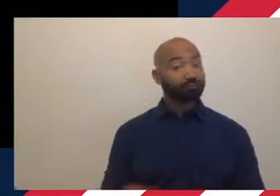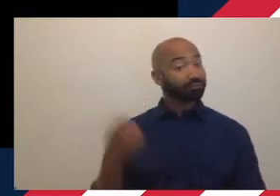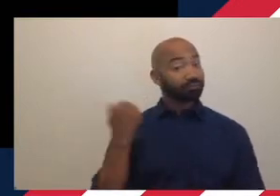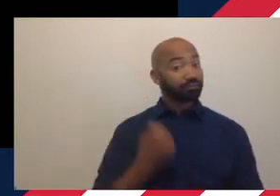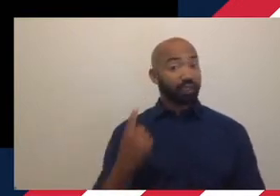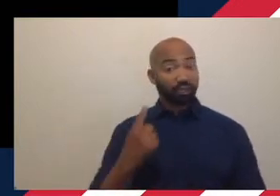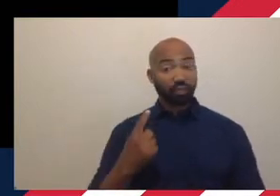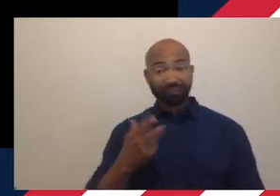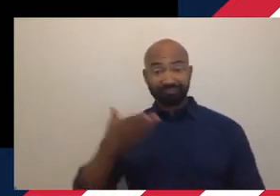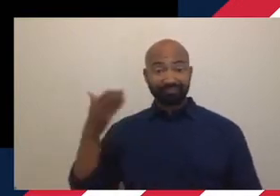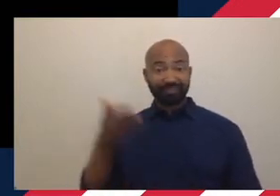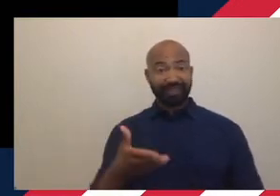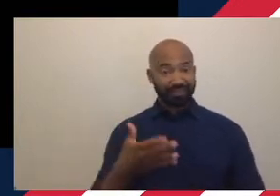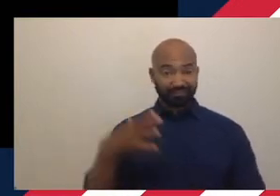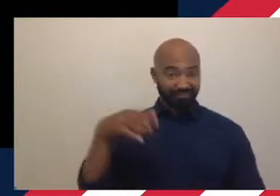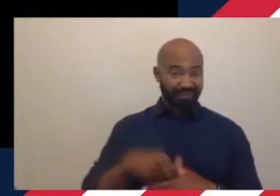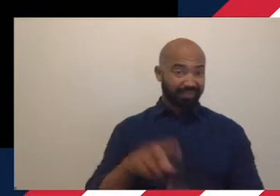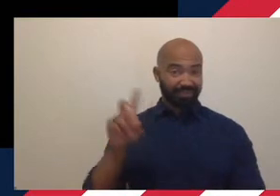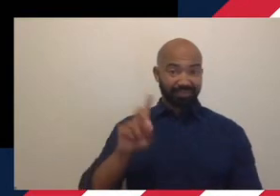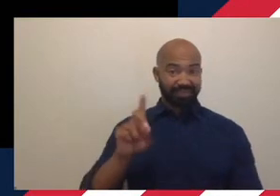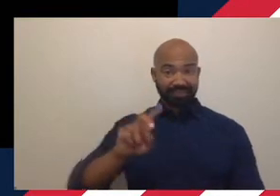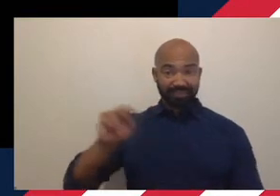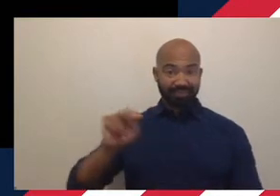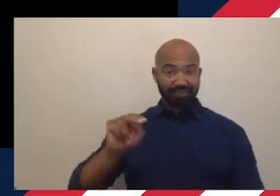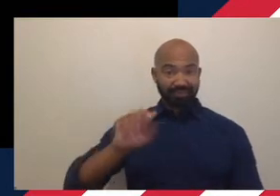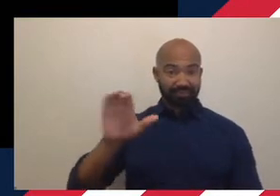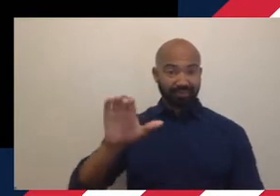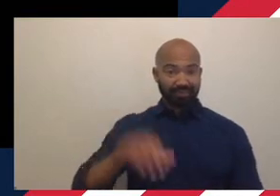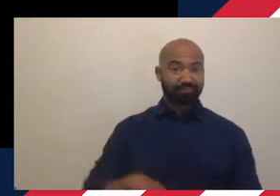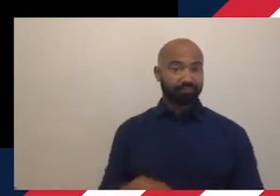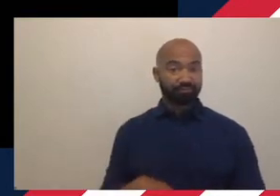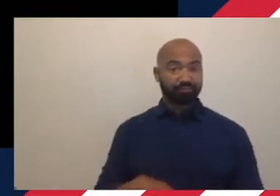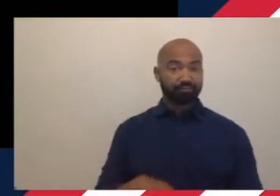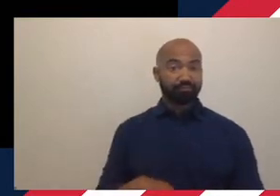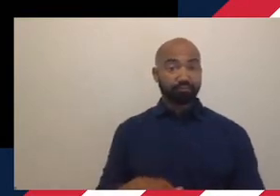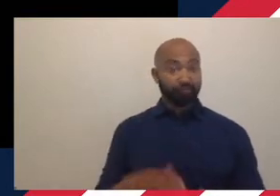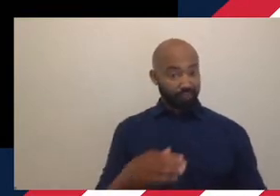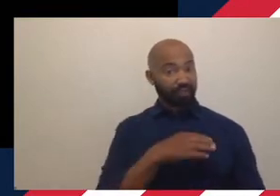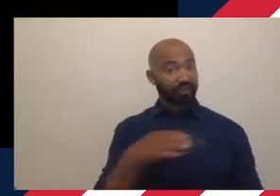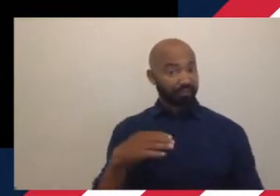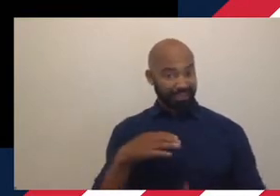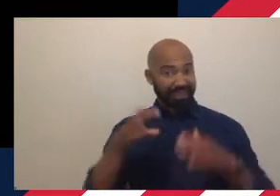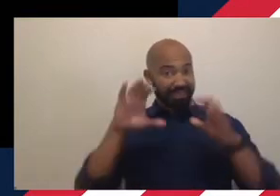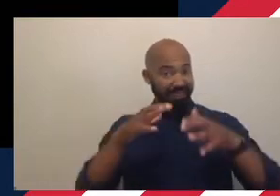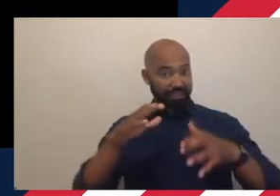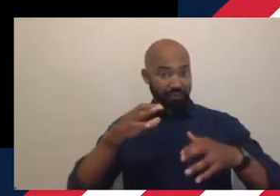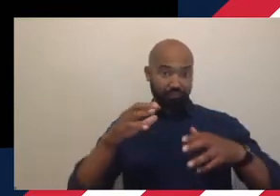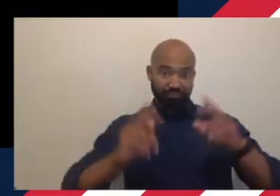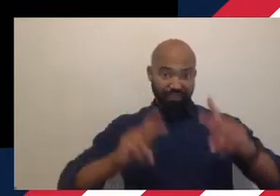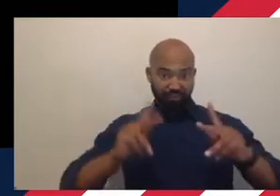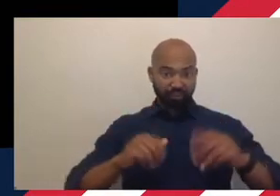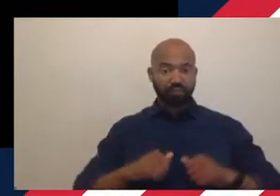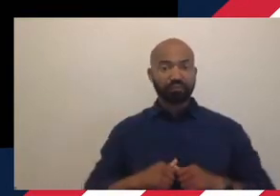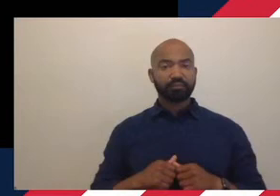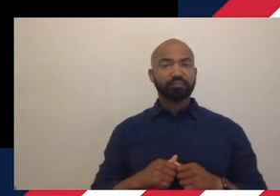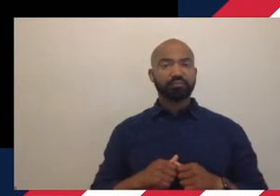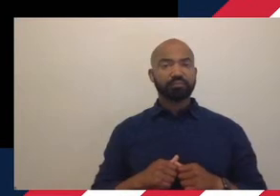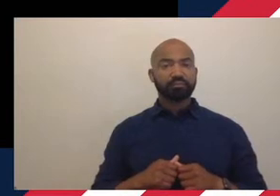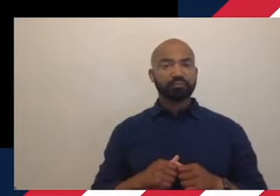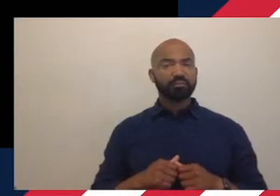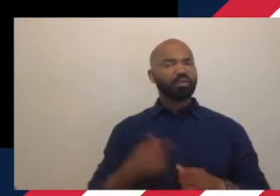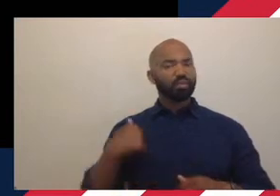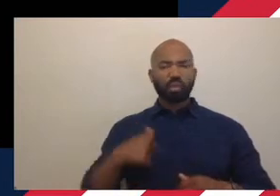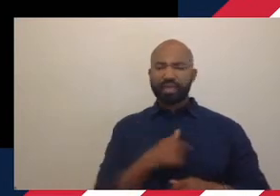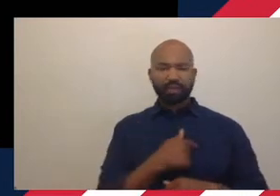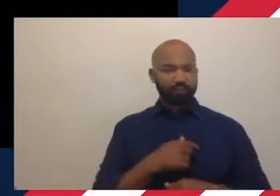National Convention and Committee people, we are standing together, being united,